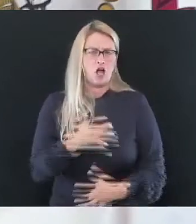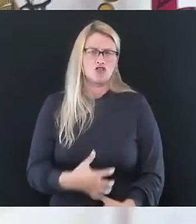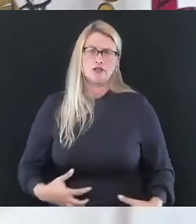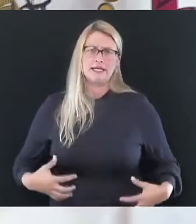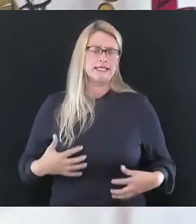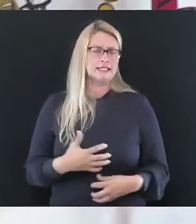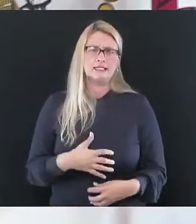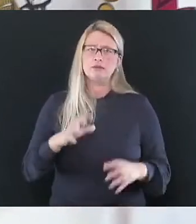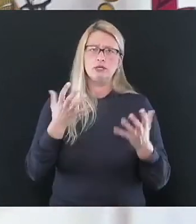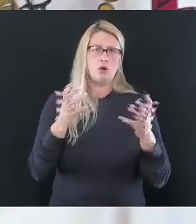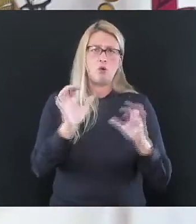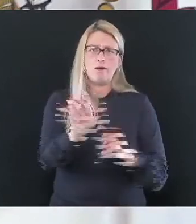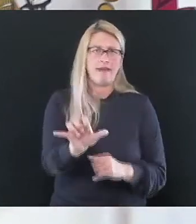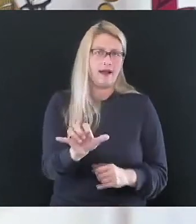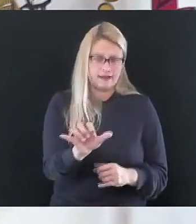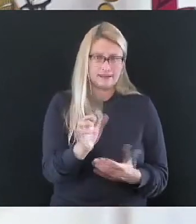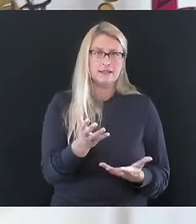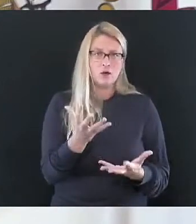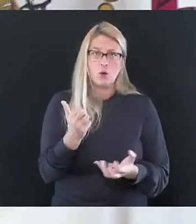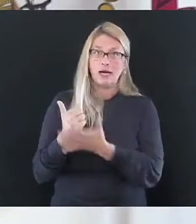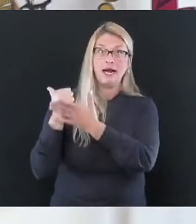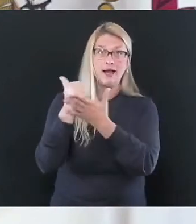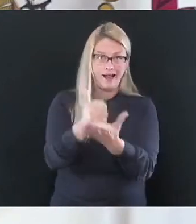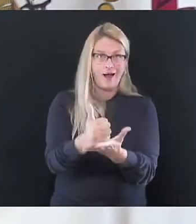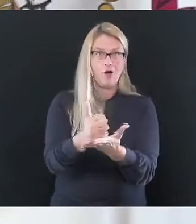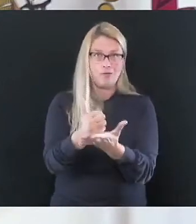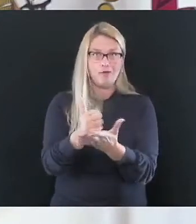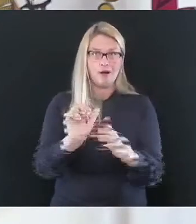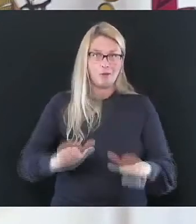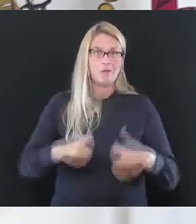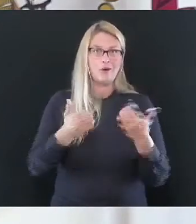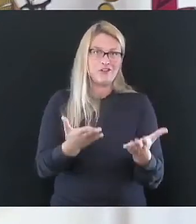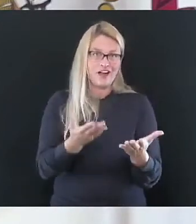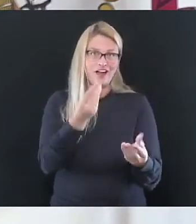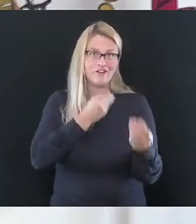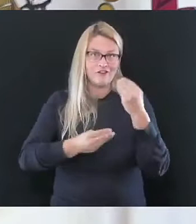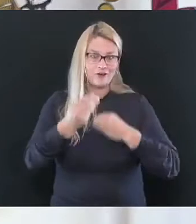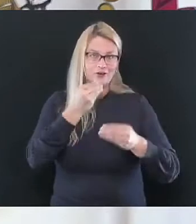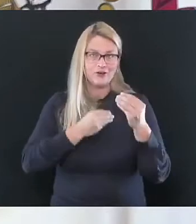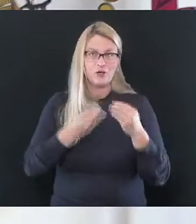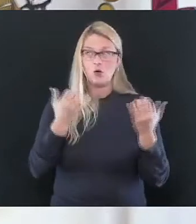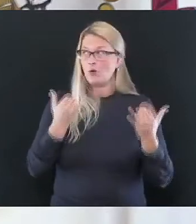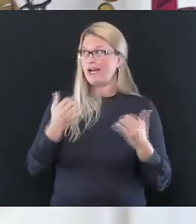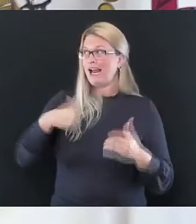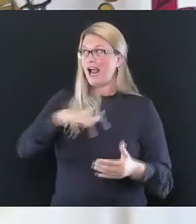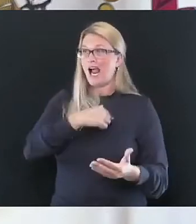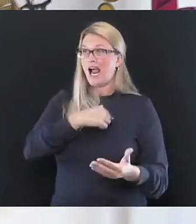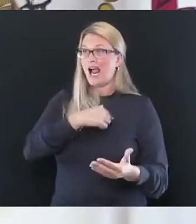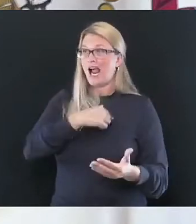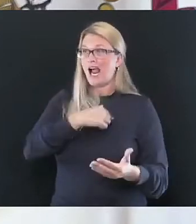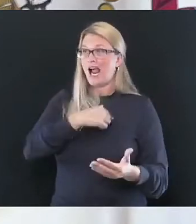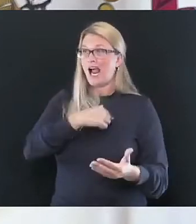that we can do, especially in a situation to where we have a prosperous economy and